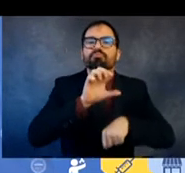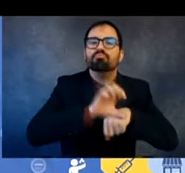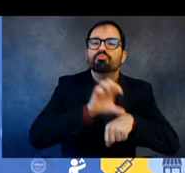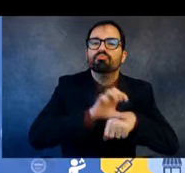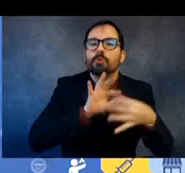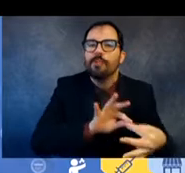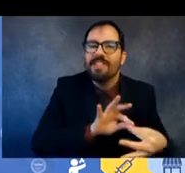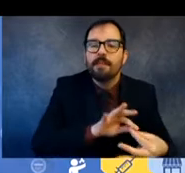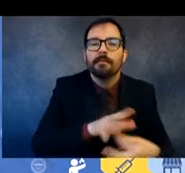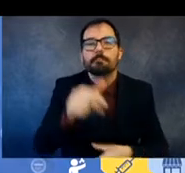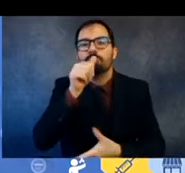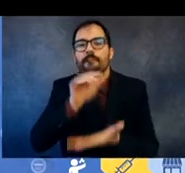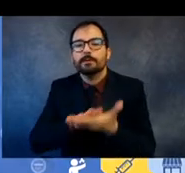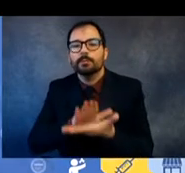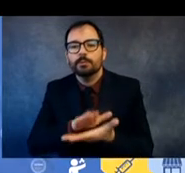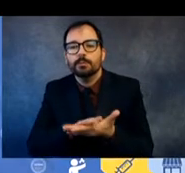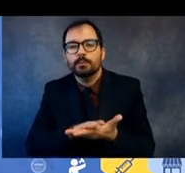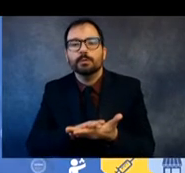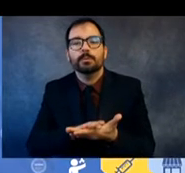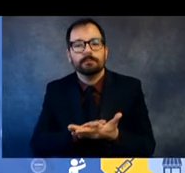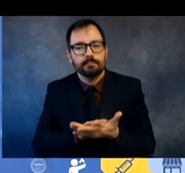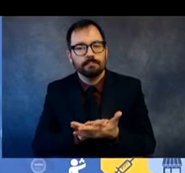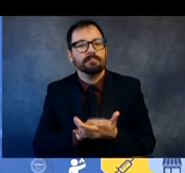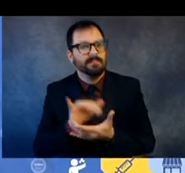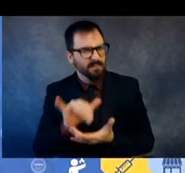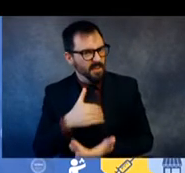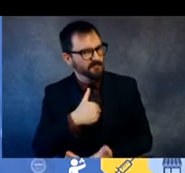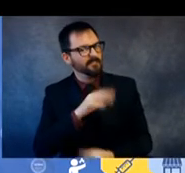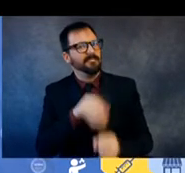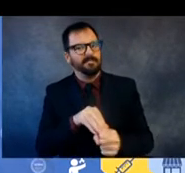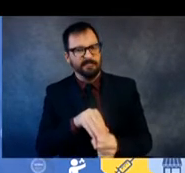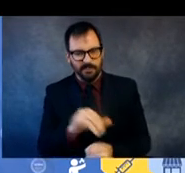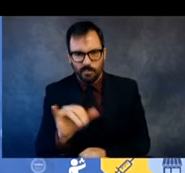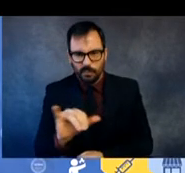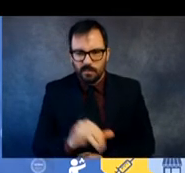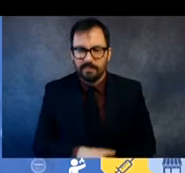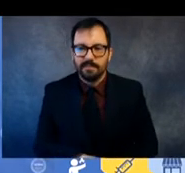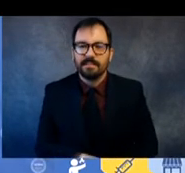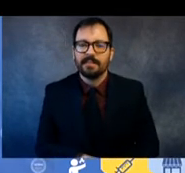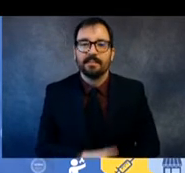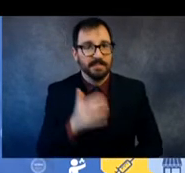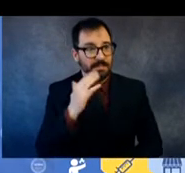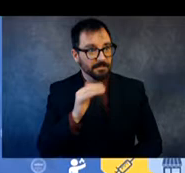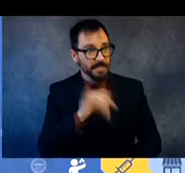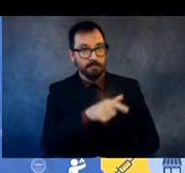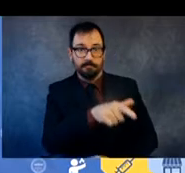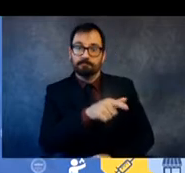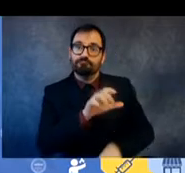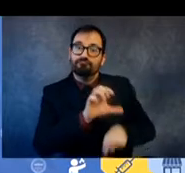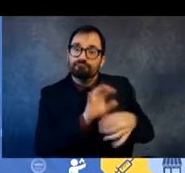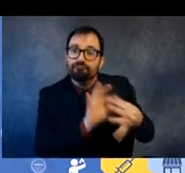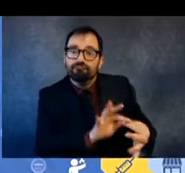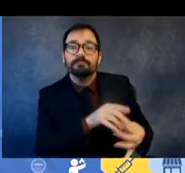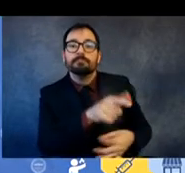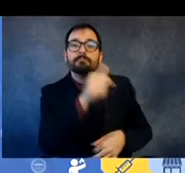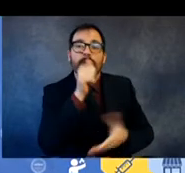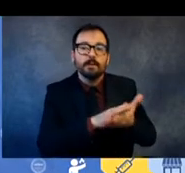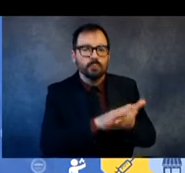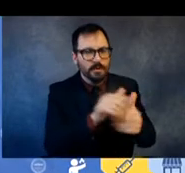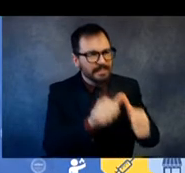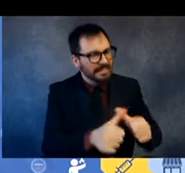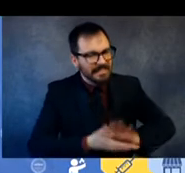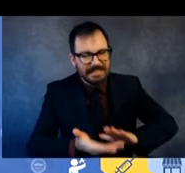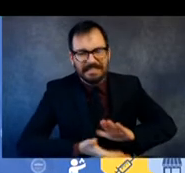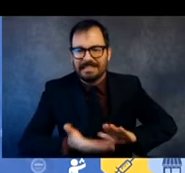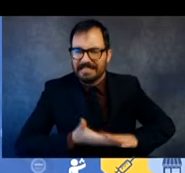Many of the parochial and private schools had tried to operate throughout the pandemic, but